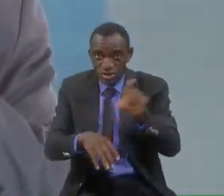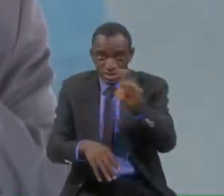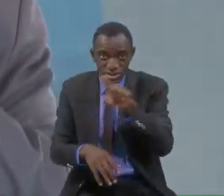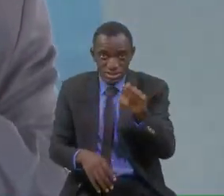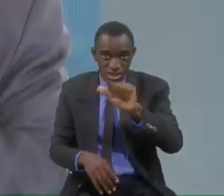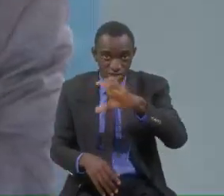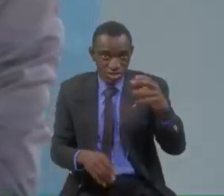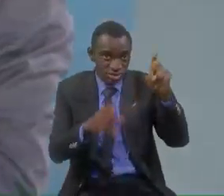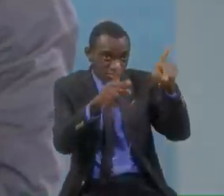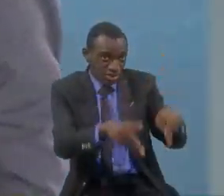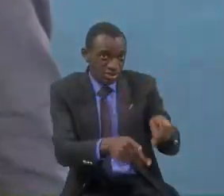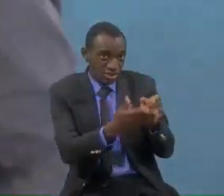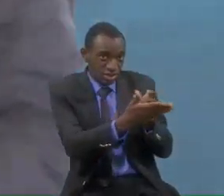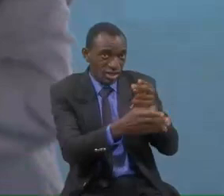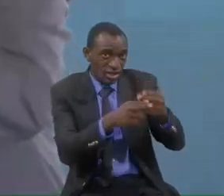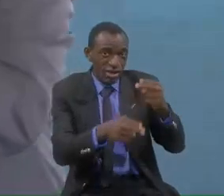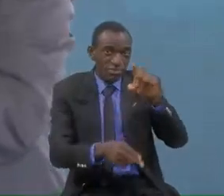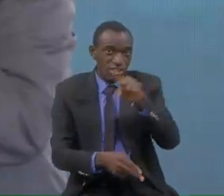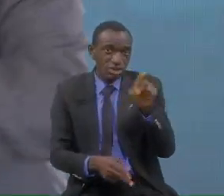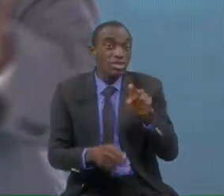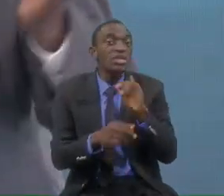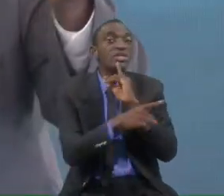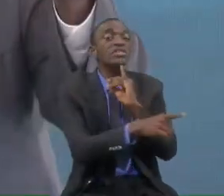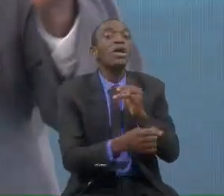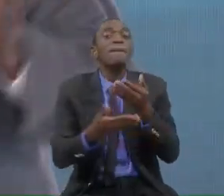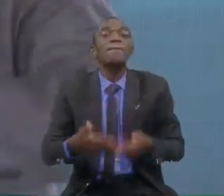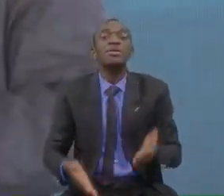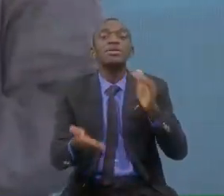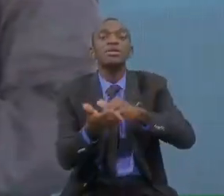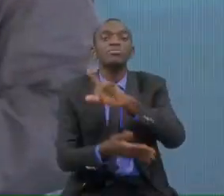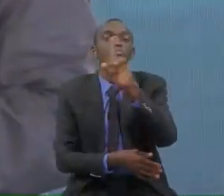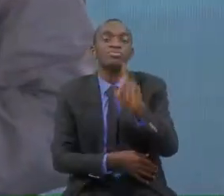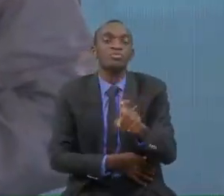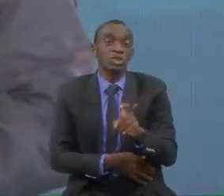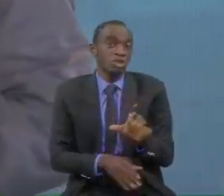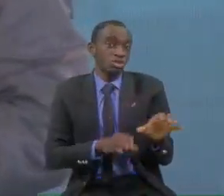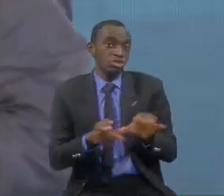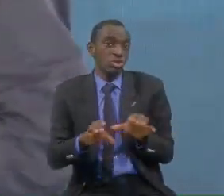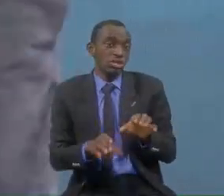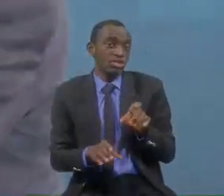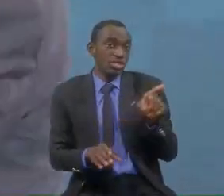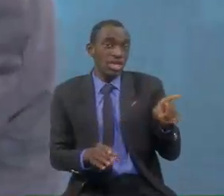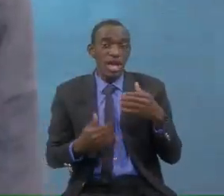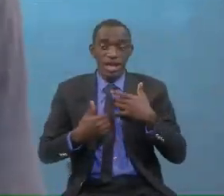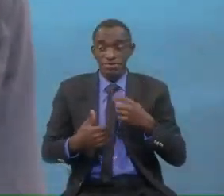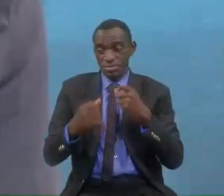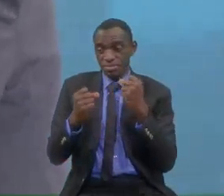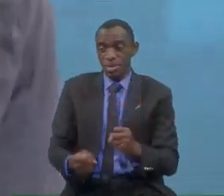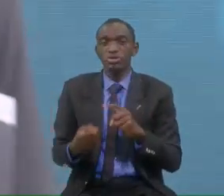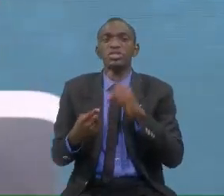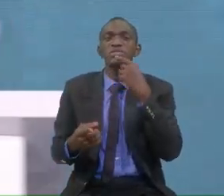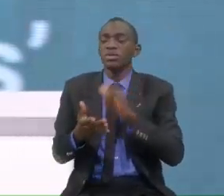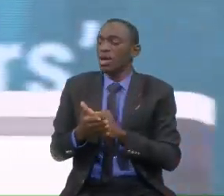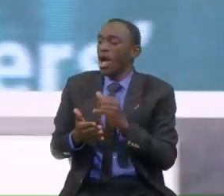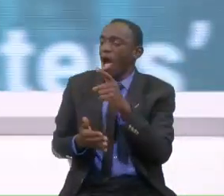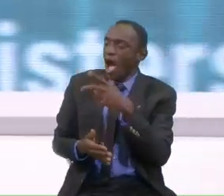grace and the power to say, half of my goods I give to the poor. Once they pay